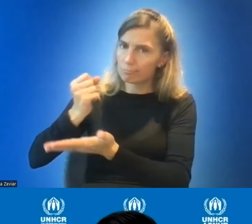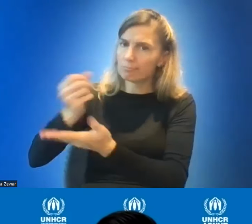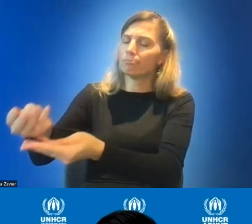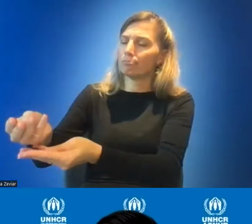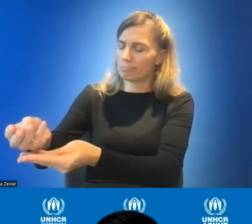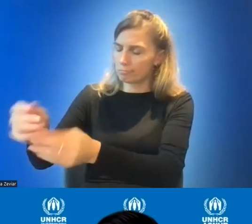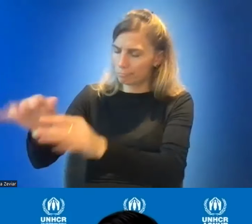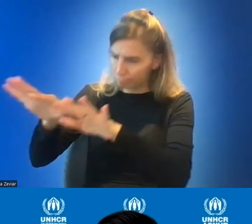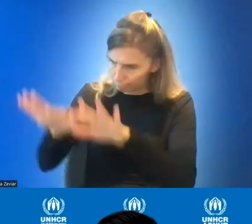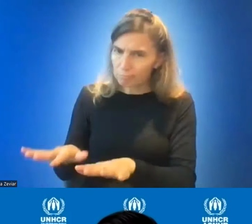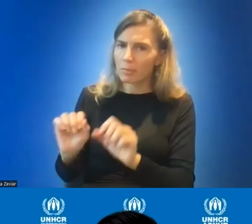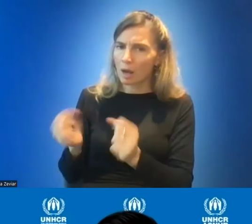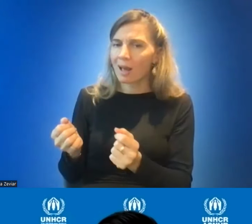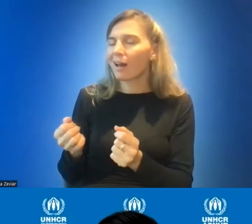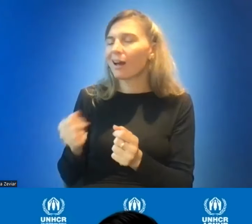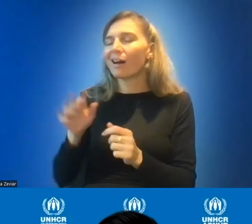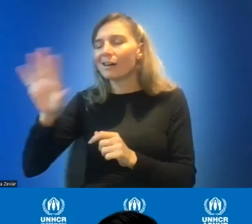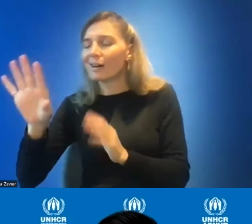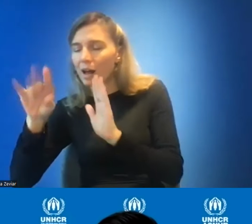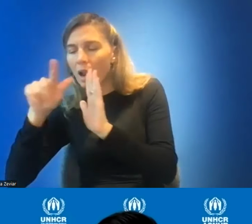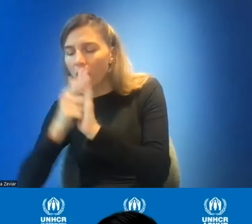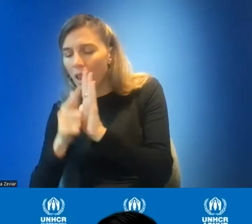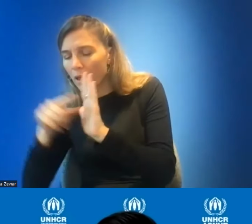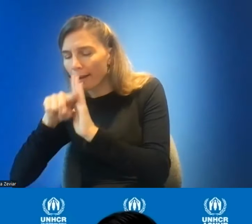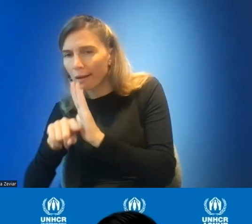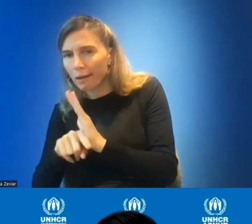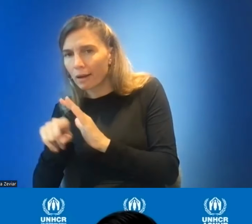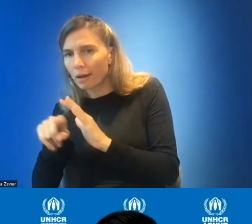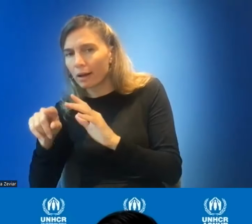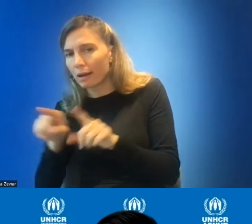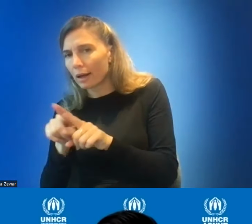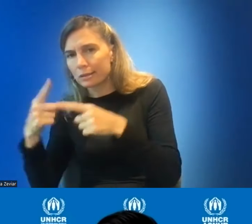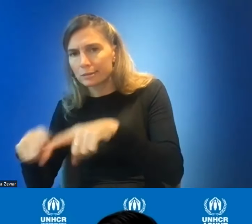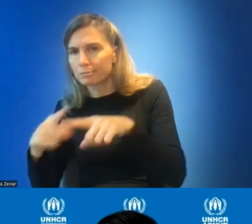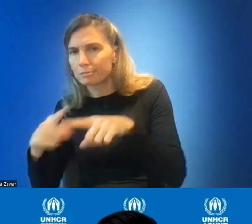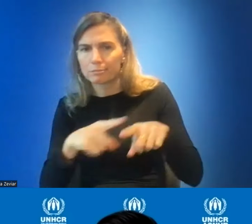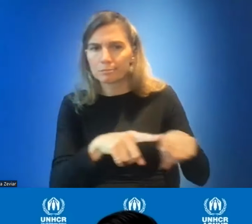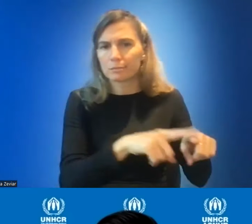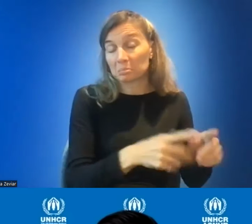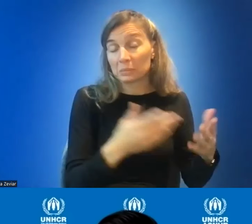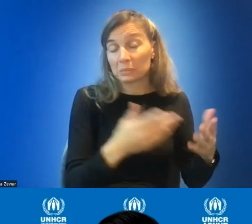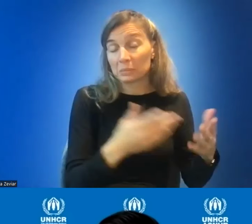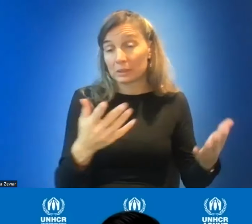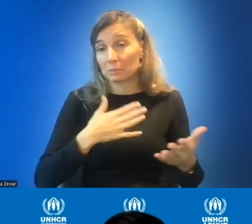the written laws. That would be my reaction to that, Ricardo. Thank you very much.